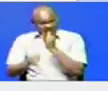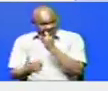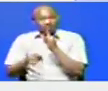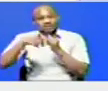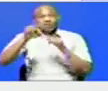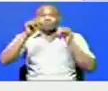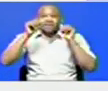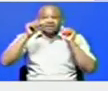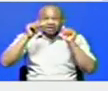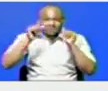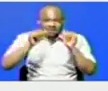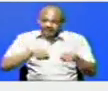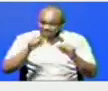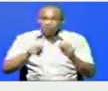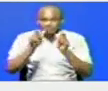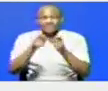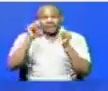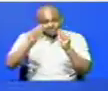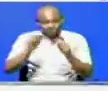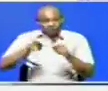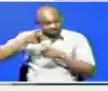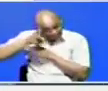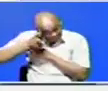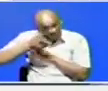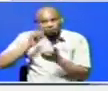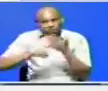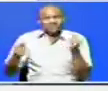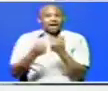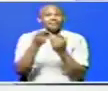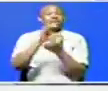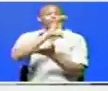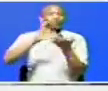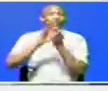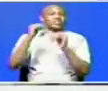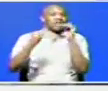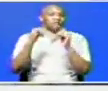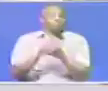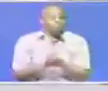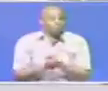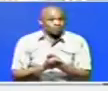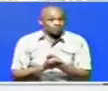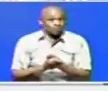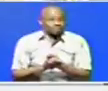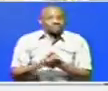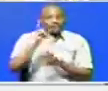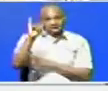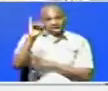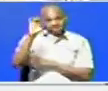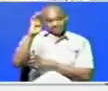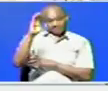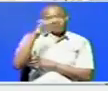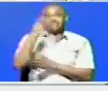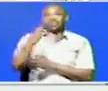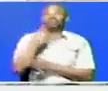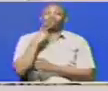able, the media can be able to cover what is going on at the constituency level. IEBC has dropped over